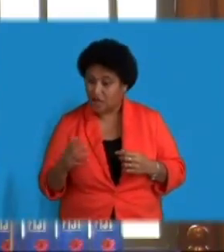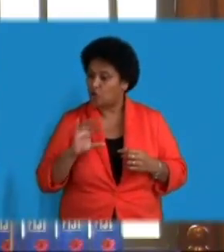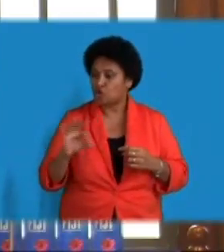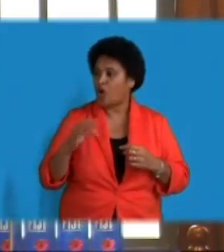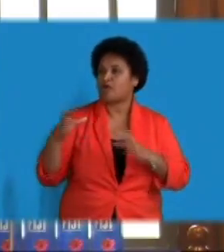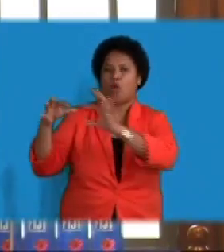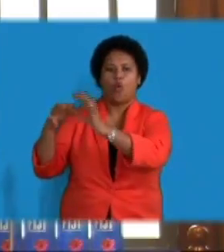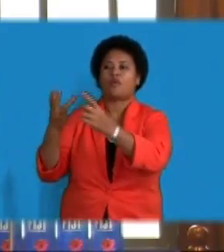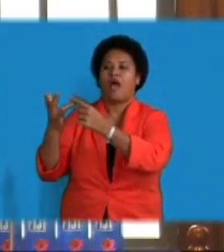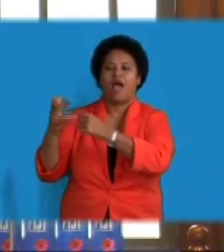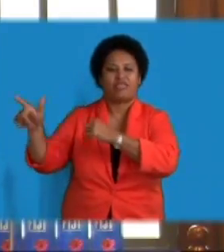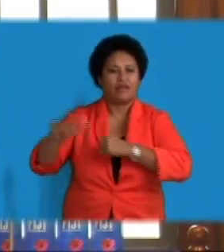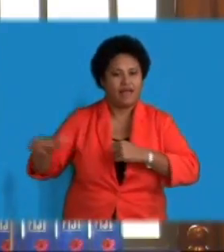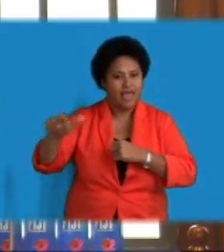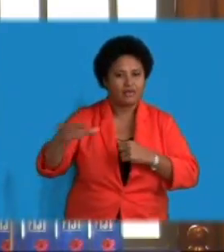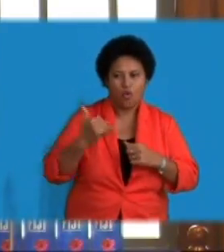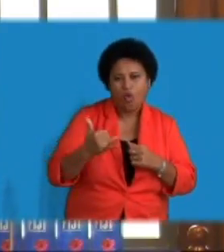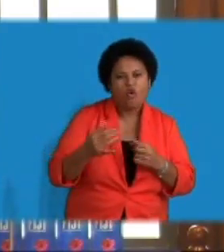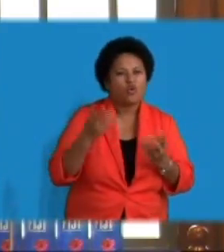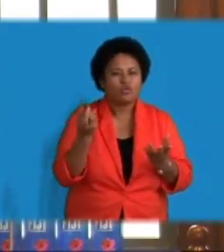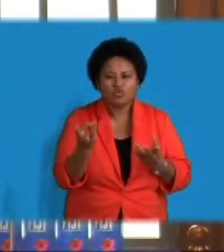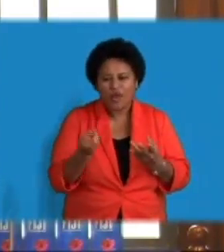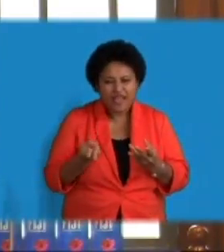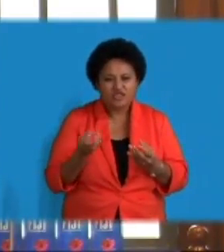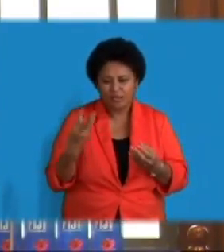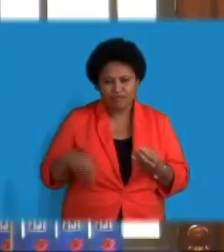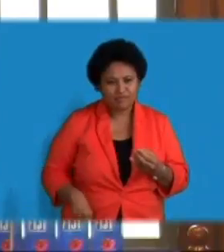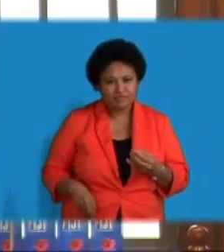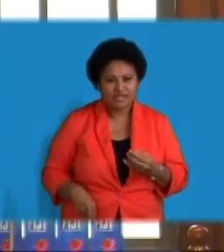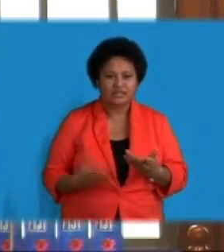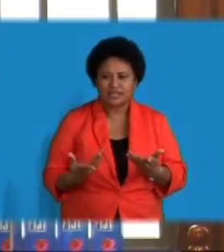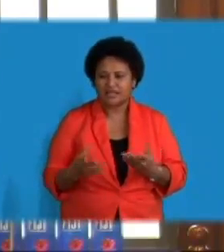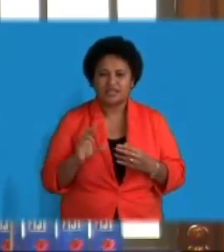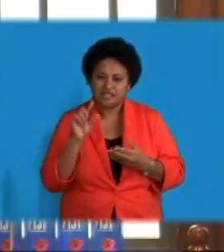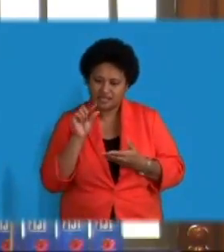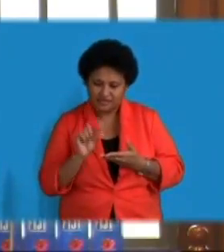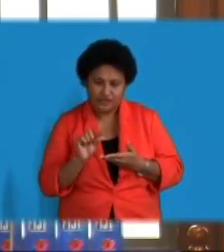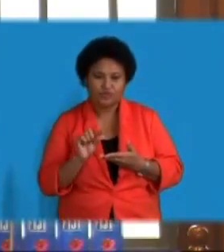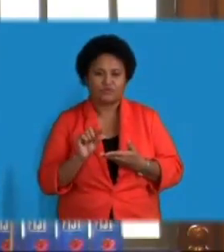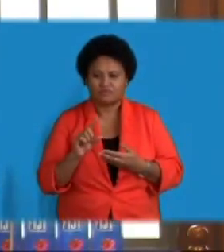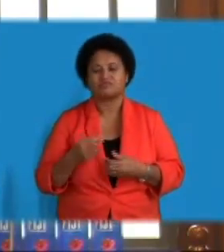they have a regular income to be able to pay for the annual rent and build a decent home.